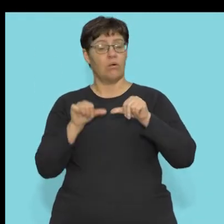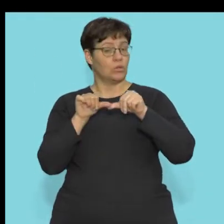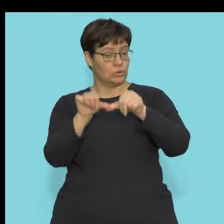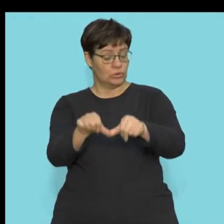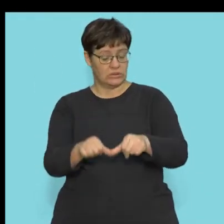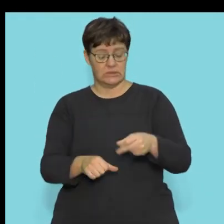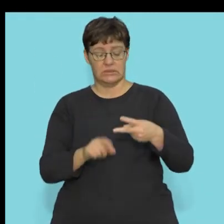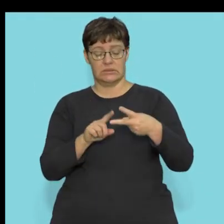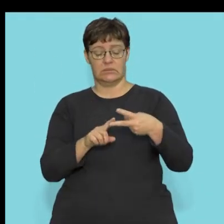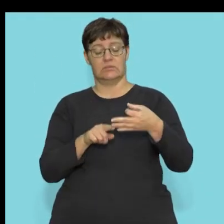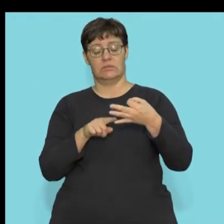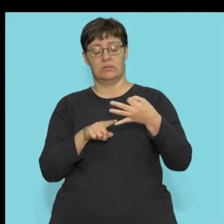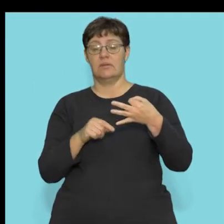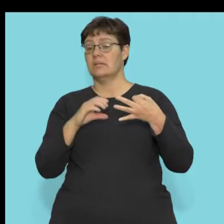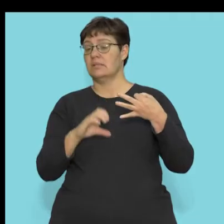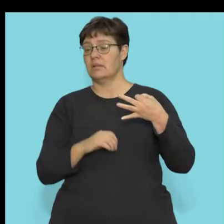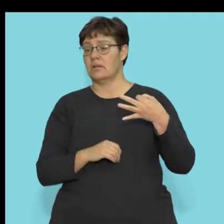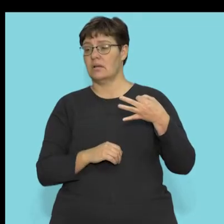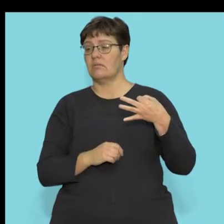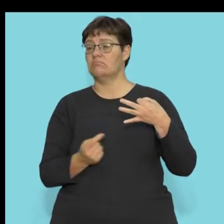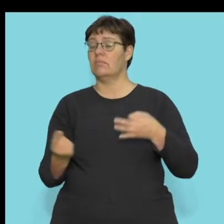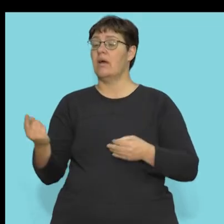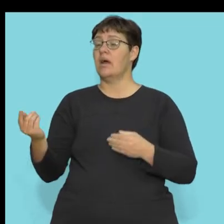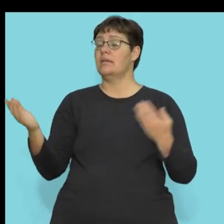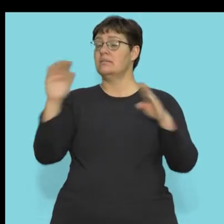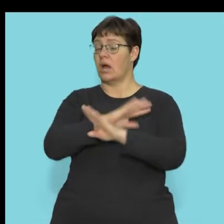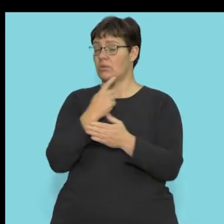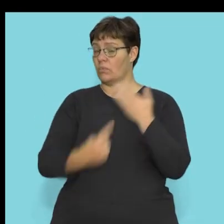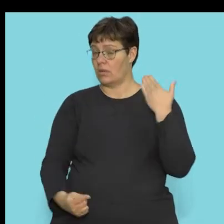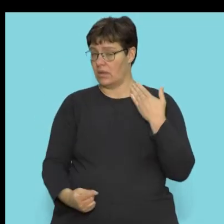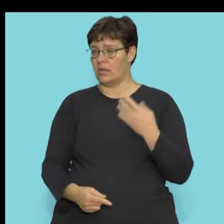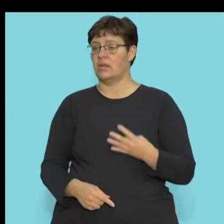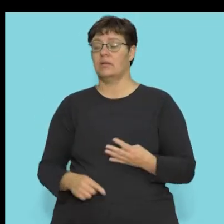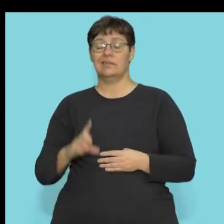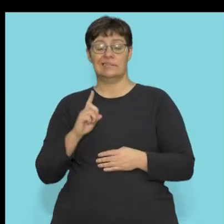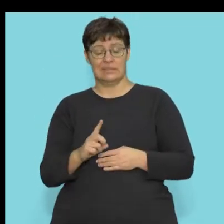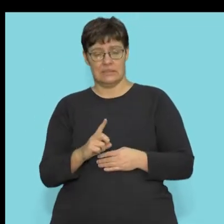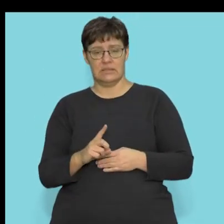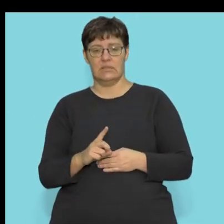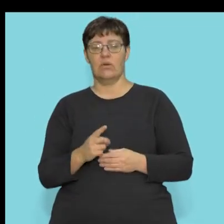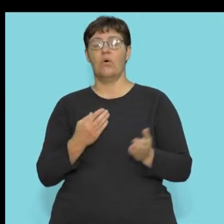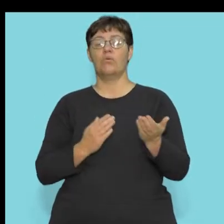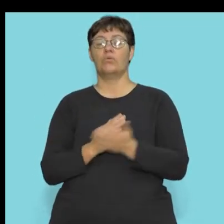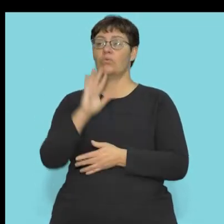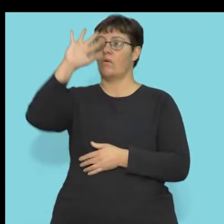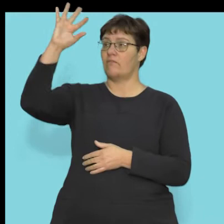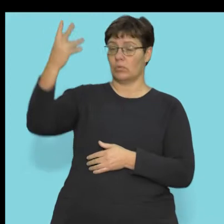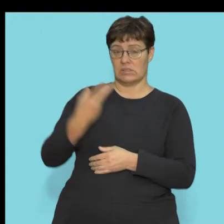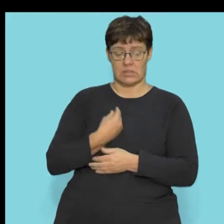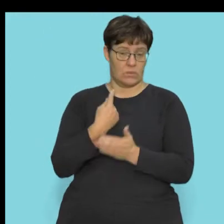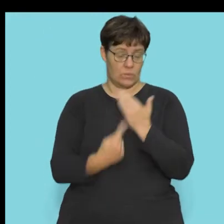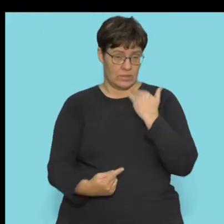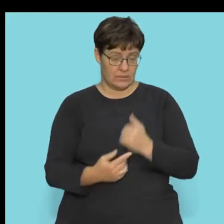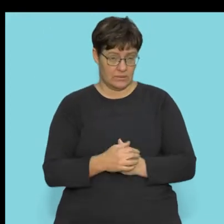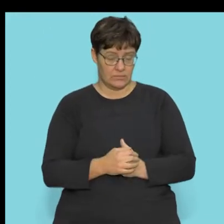continuously B, C, during the night only, and D, during photosynthesis only.